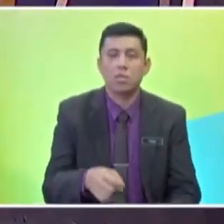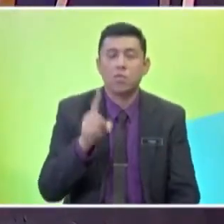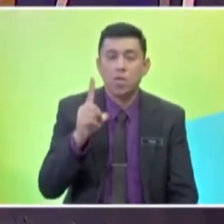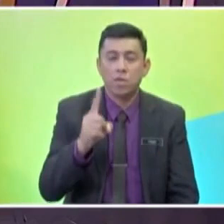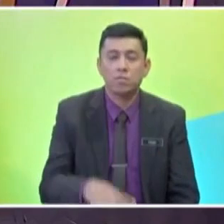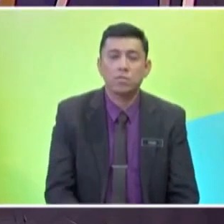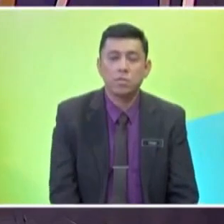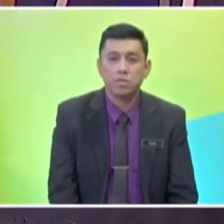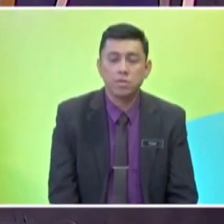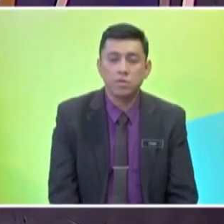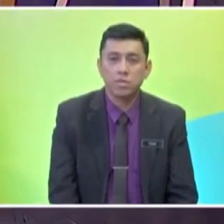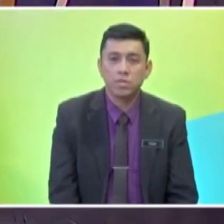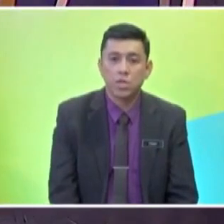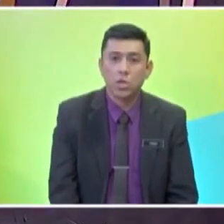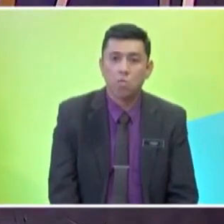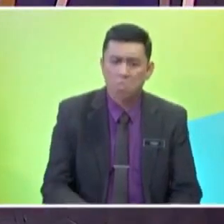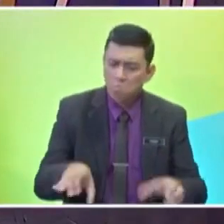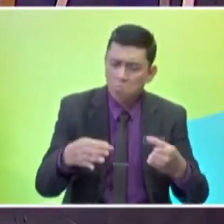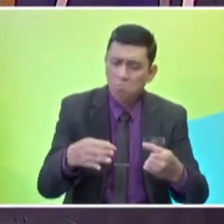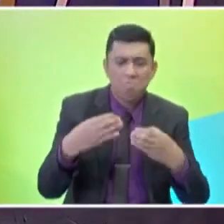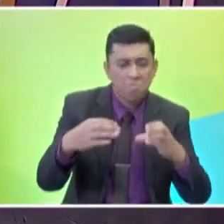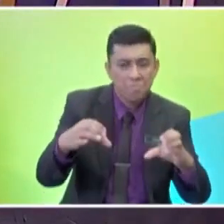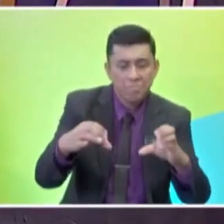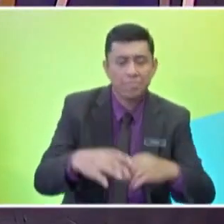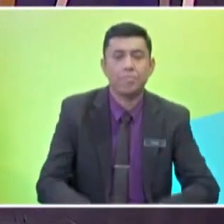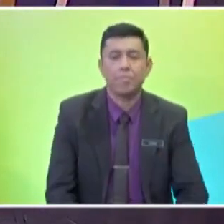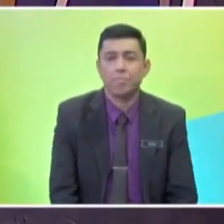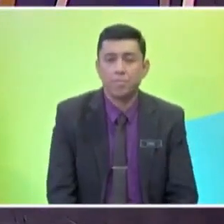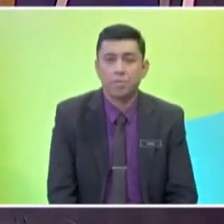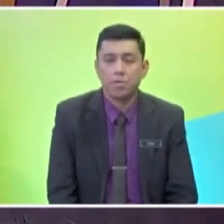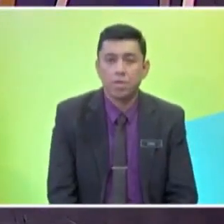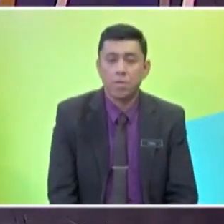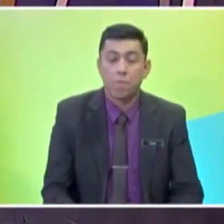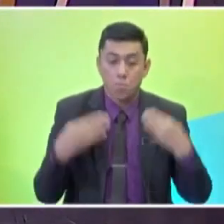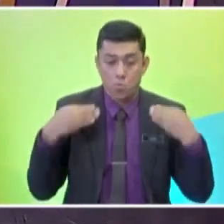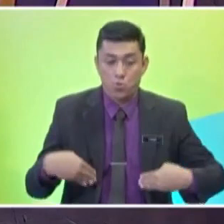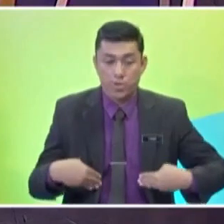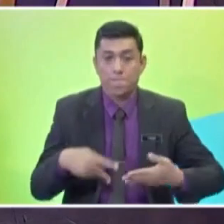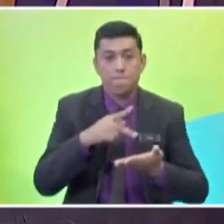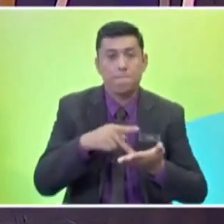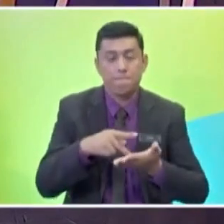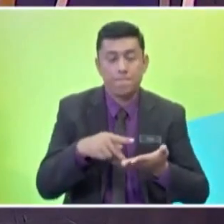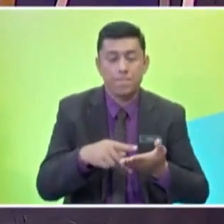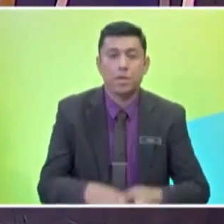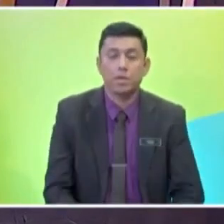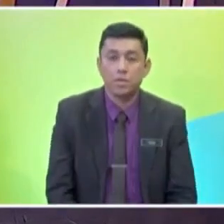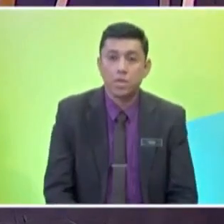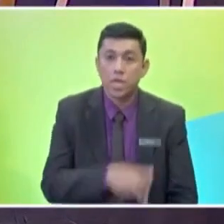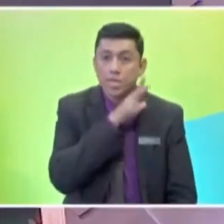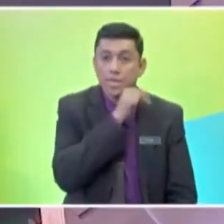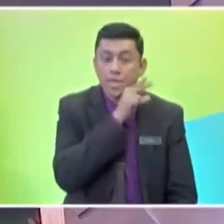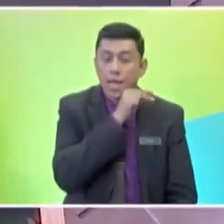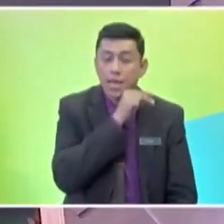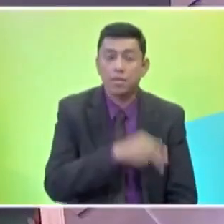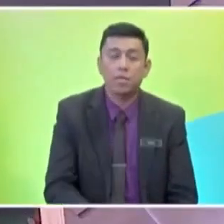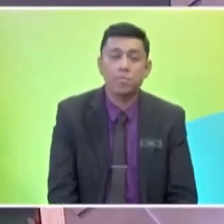I let's make it quick. Mm-hmm. Okay. Just now we look at the body parts of a cow. Yes. Now it's a duck here.